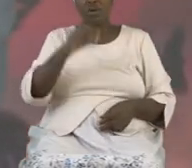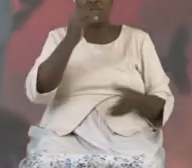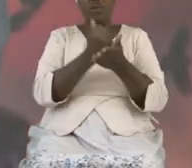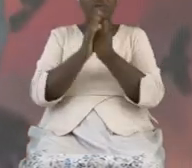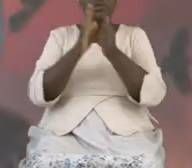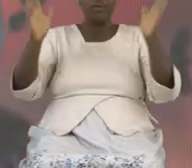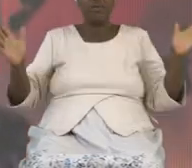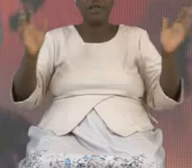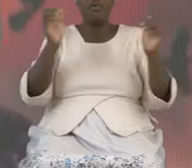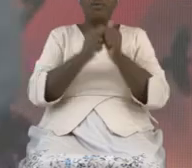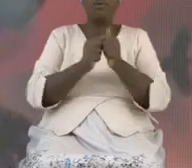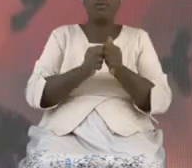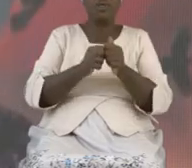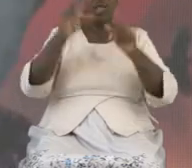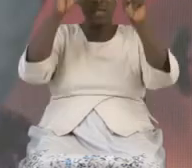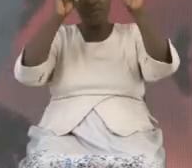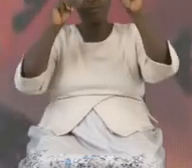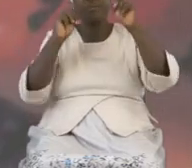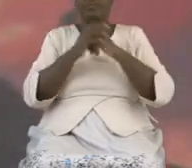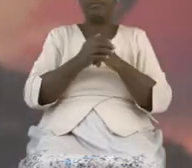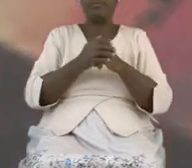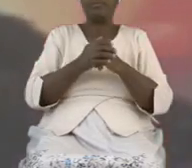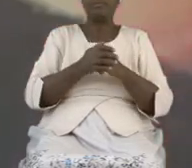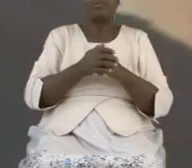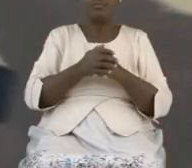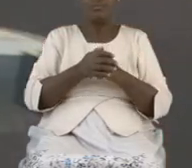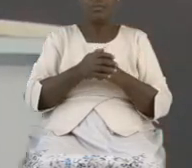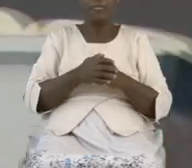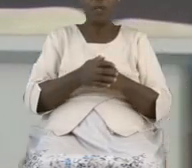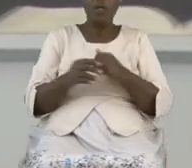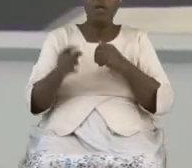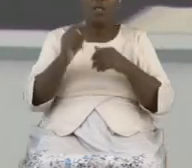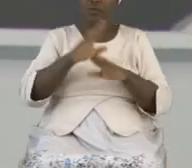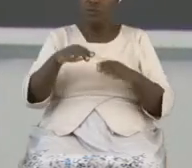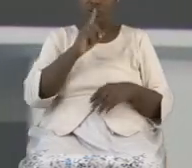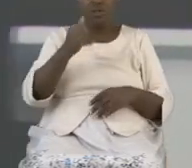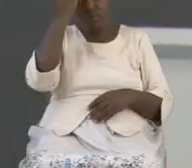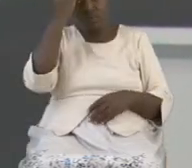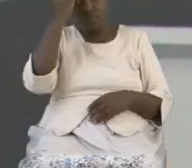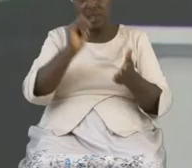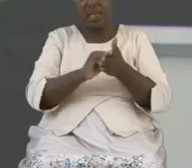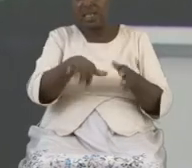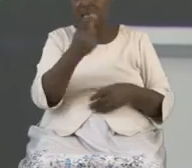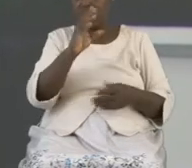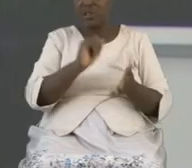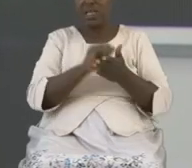him. Even ordinarily, you know that anyone that is